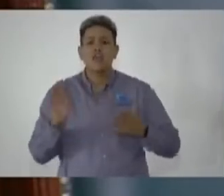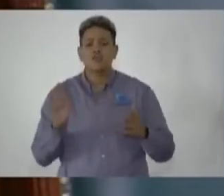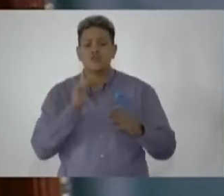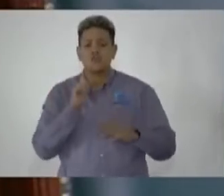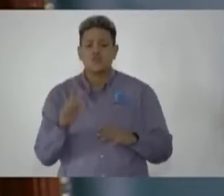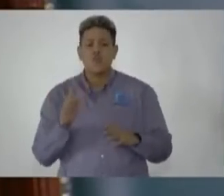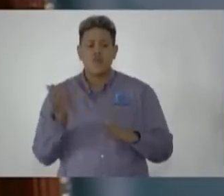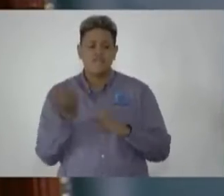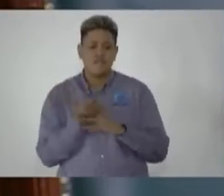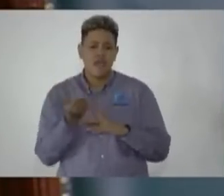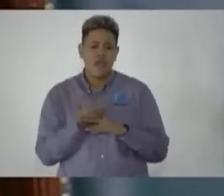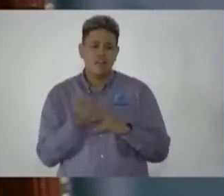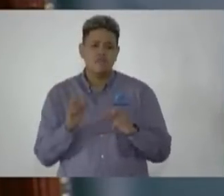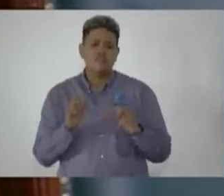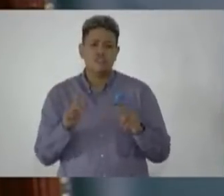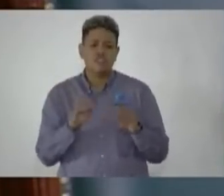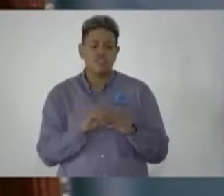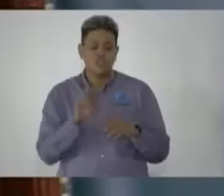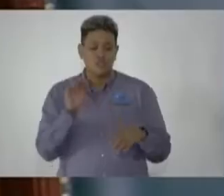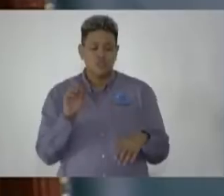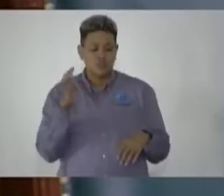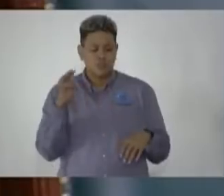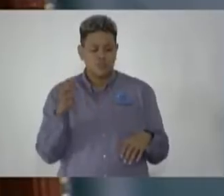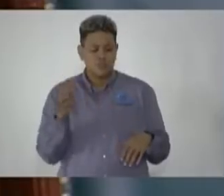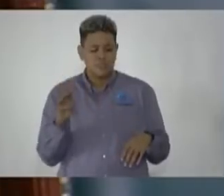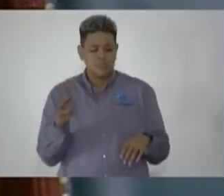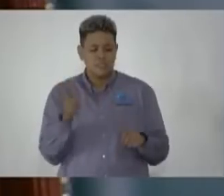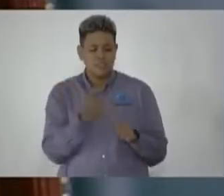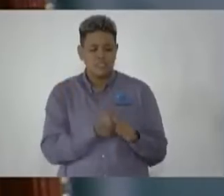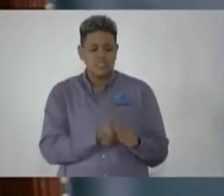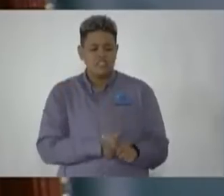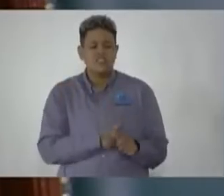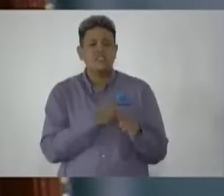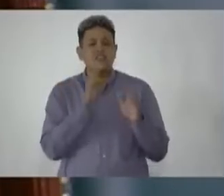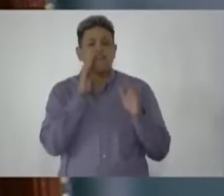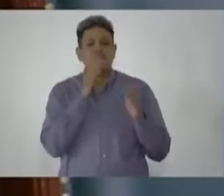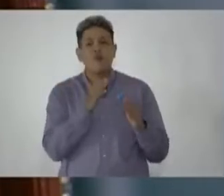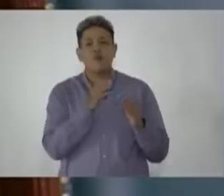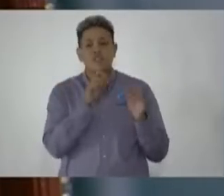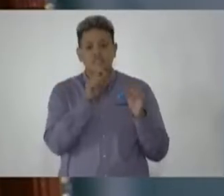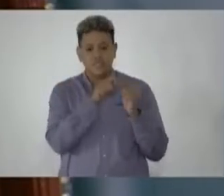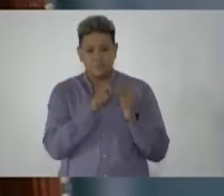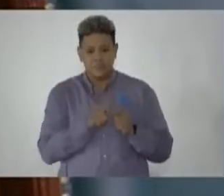file returns in 2016. Each of them is dealt with separately.